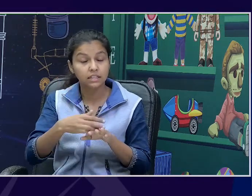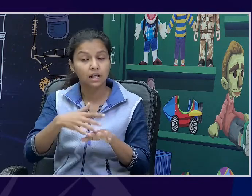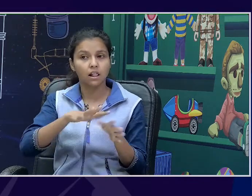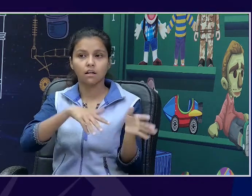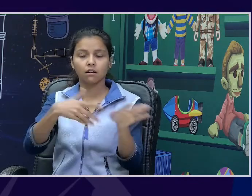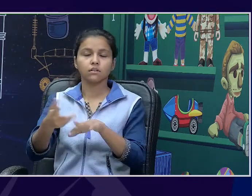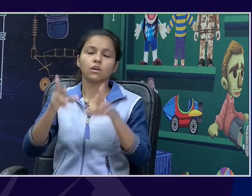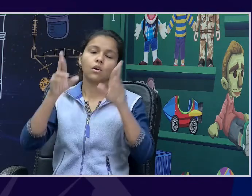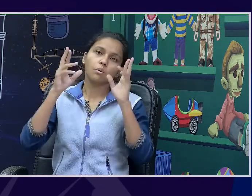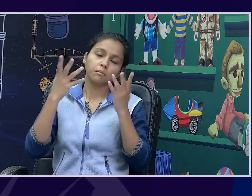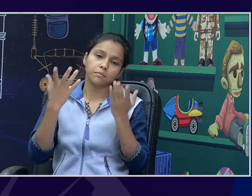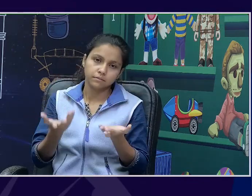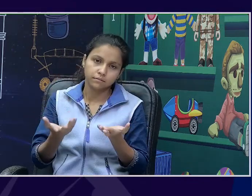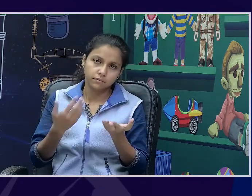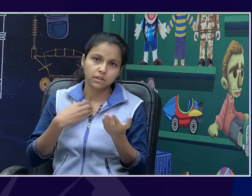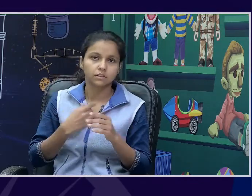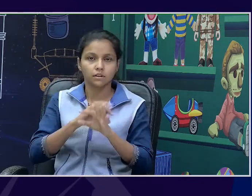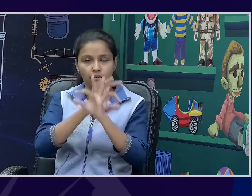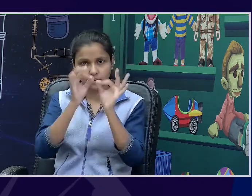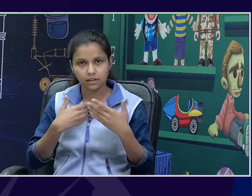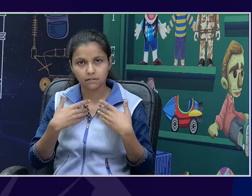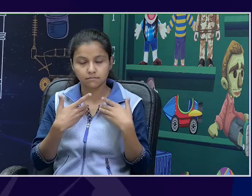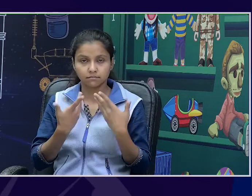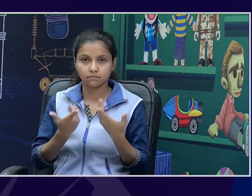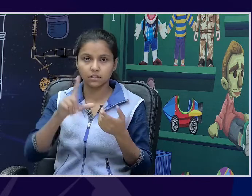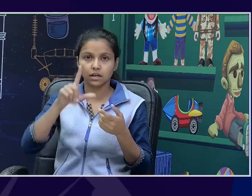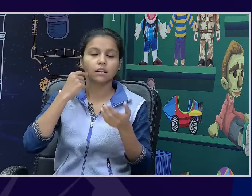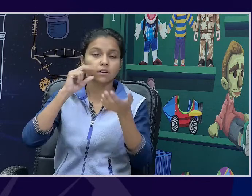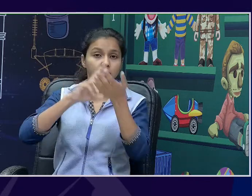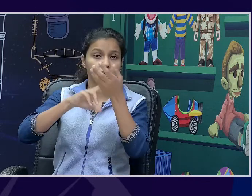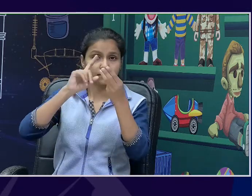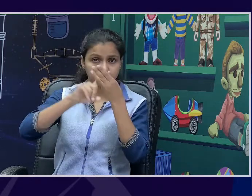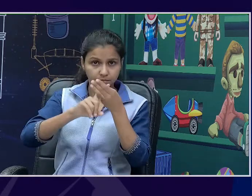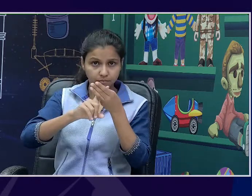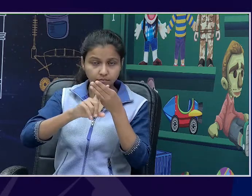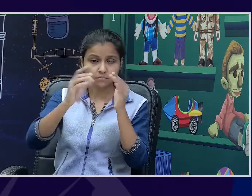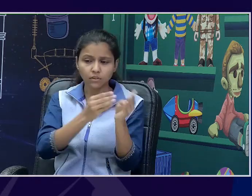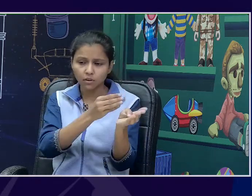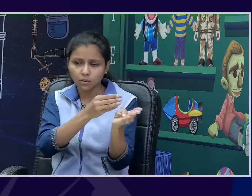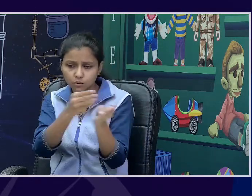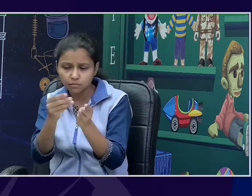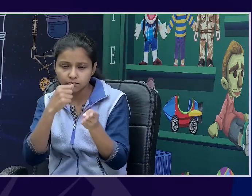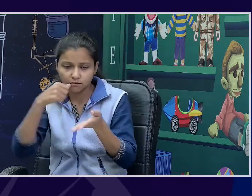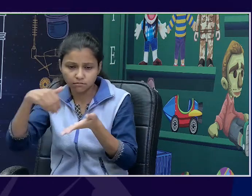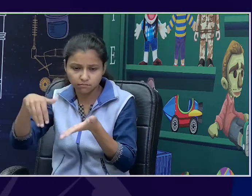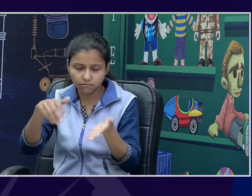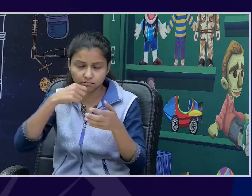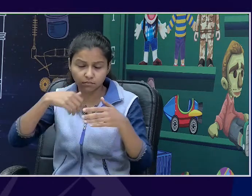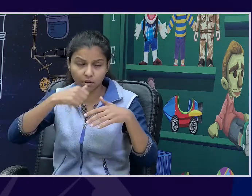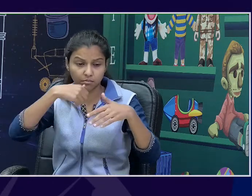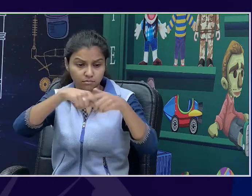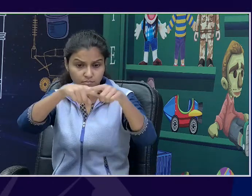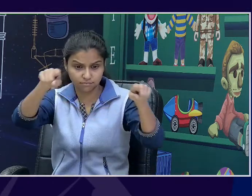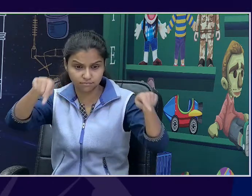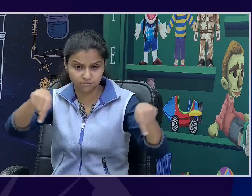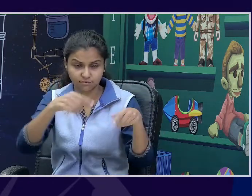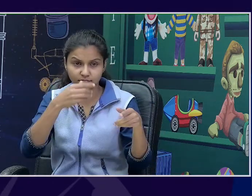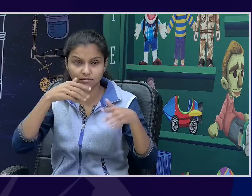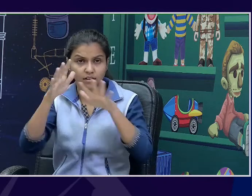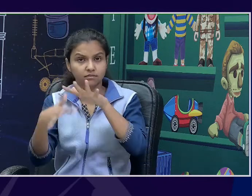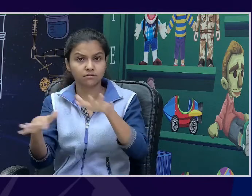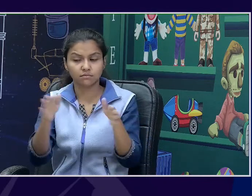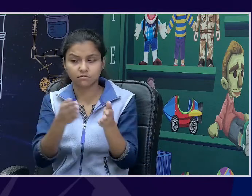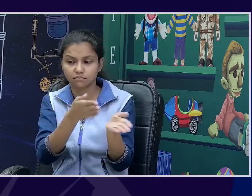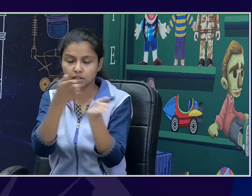hope. And when he wake up, he was lying on the side of the swimming pool. That means that